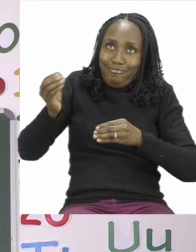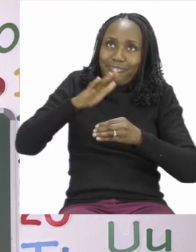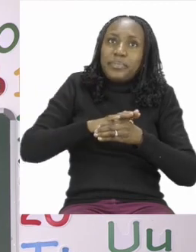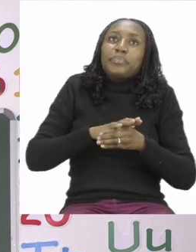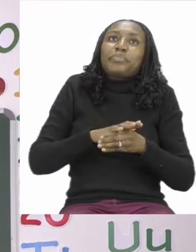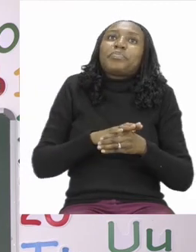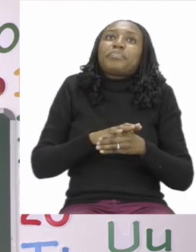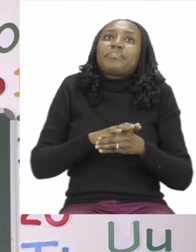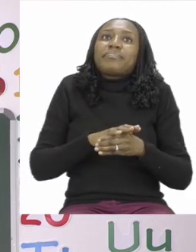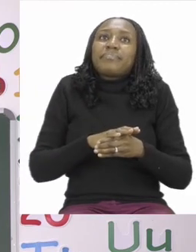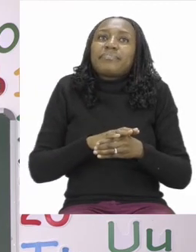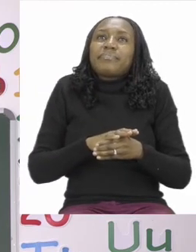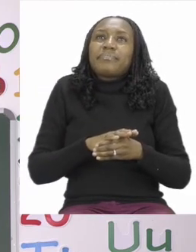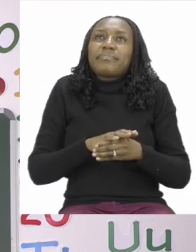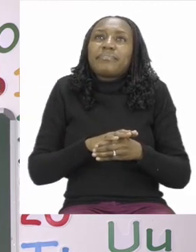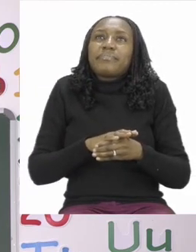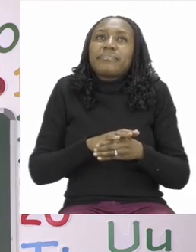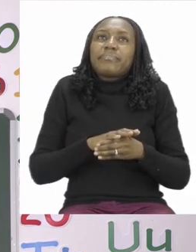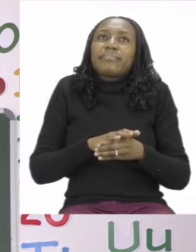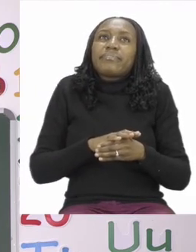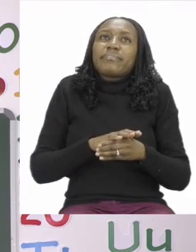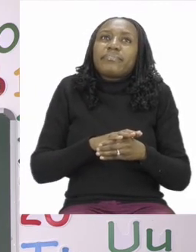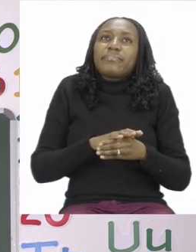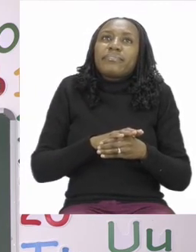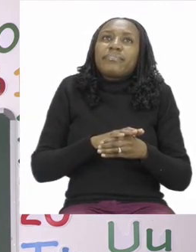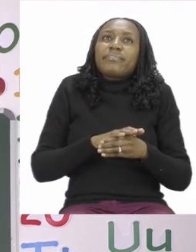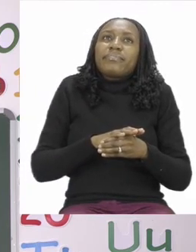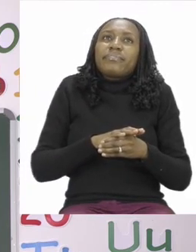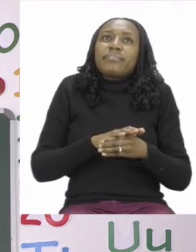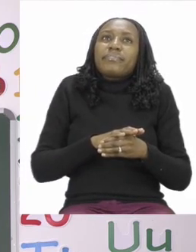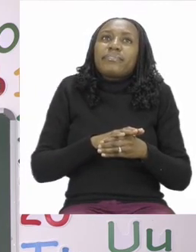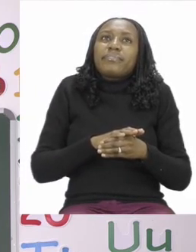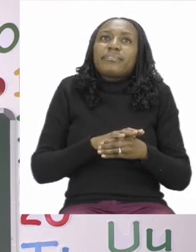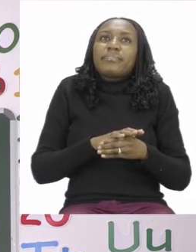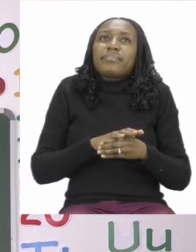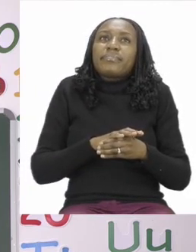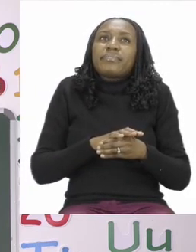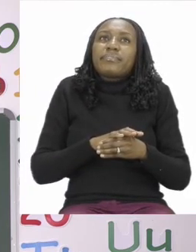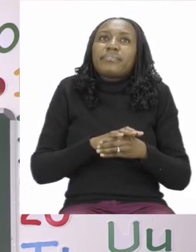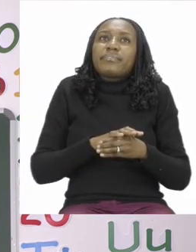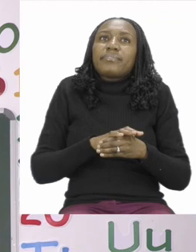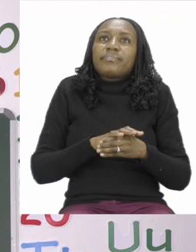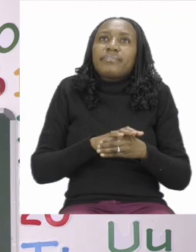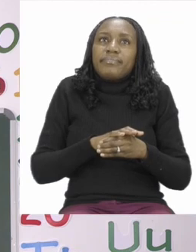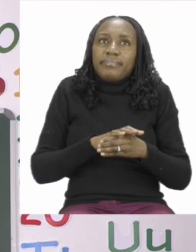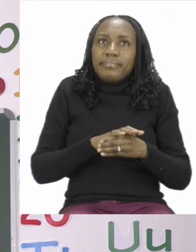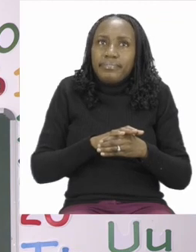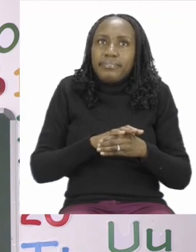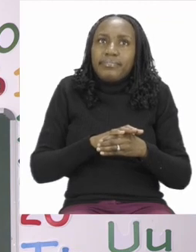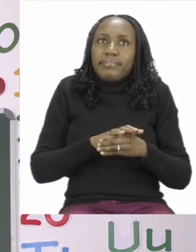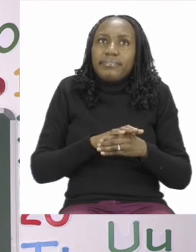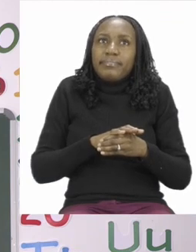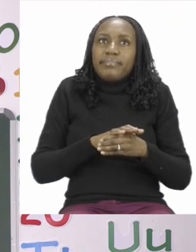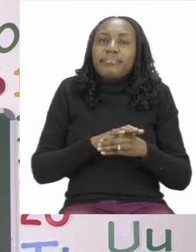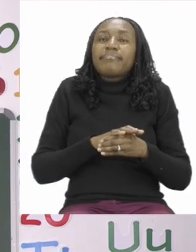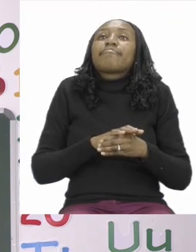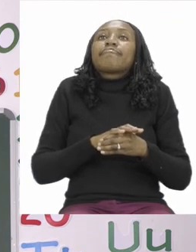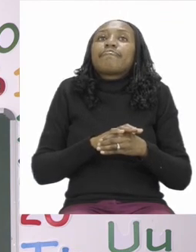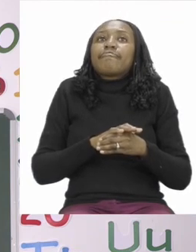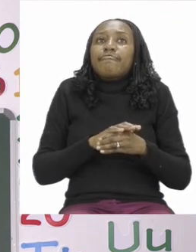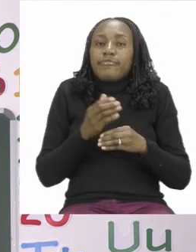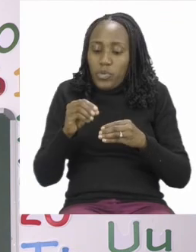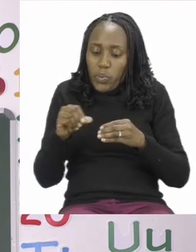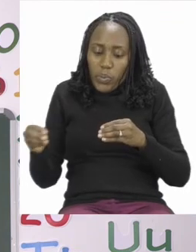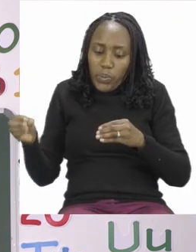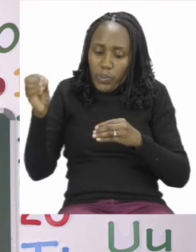hole and placing our seed, it's now time to cover our seed with the soil. This is